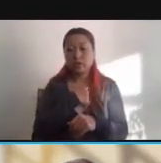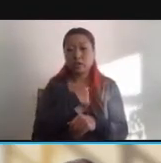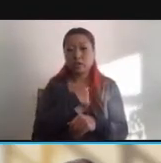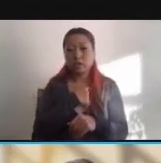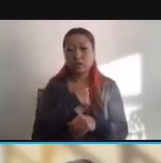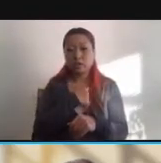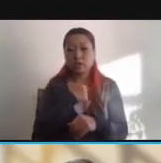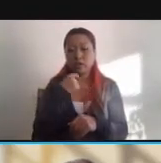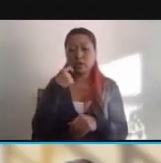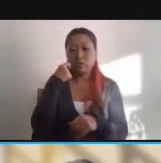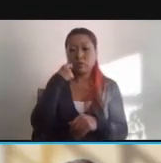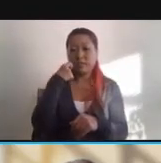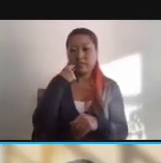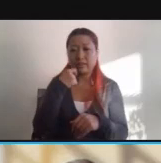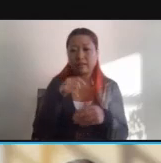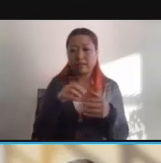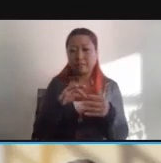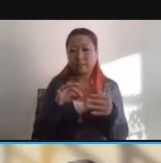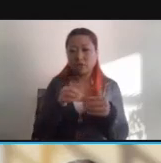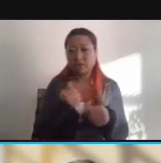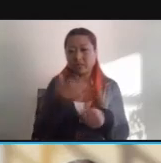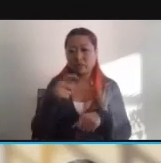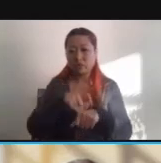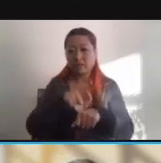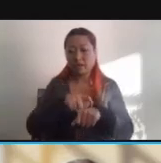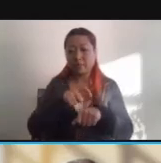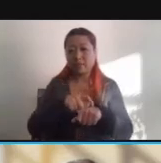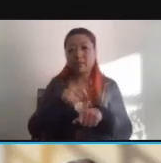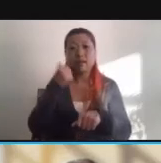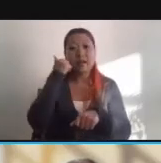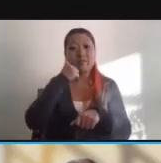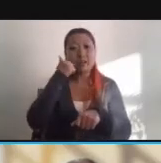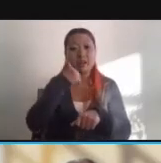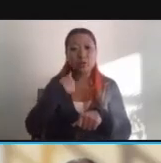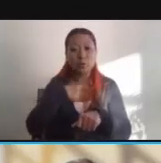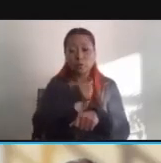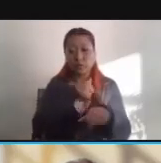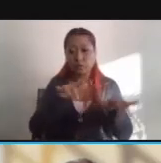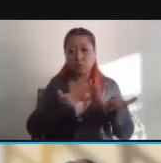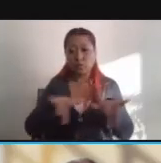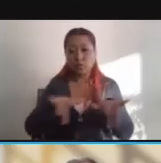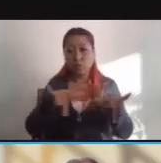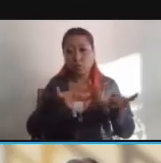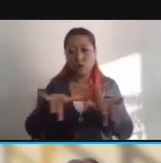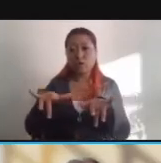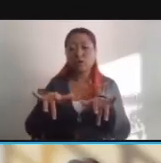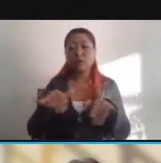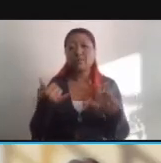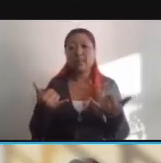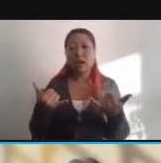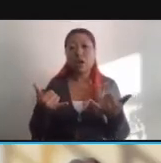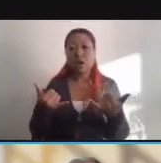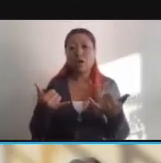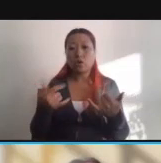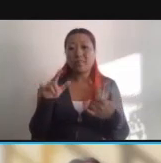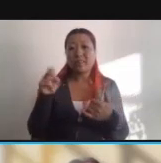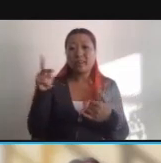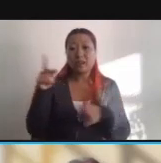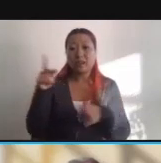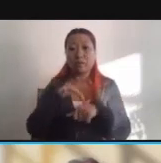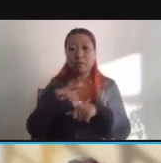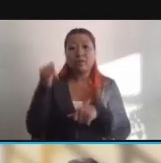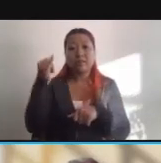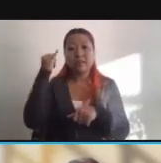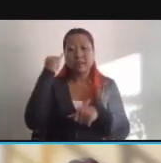have mentioned several times that each of the days are being recorded. Those are now, there's a link for that now. If you go back to